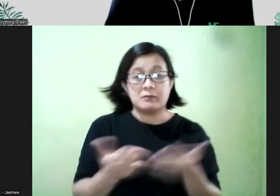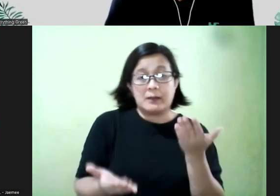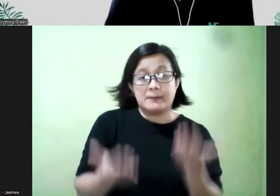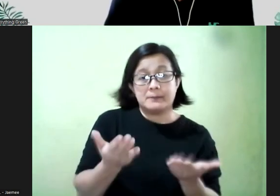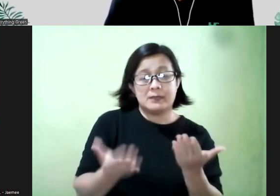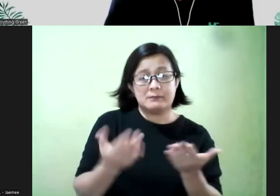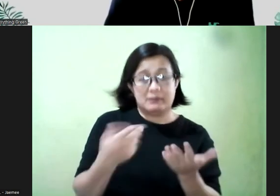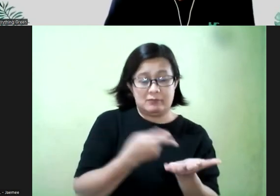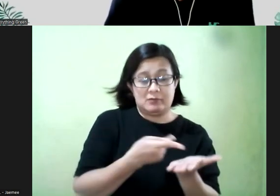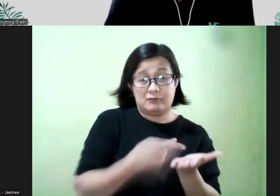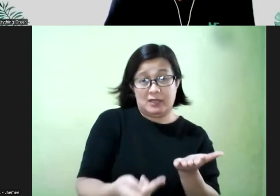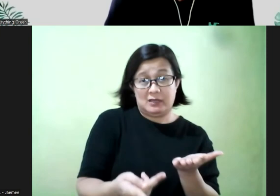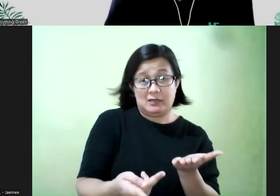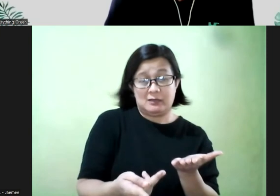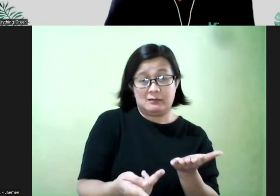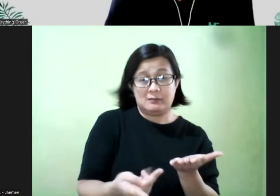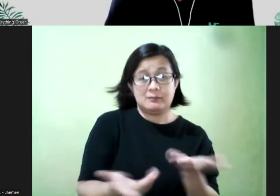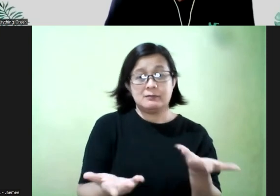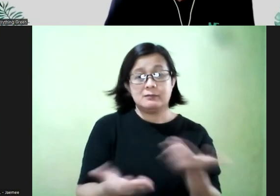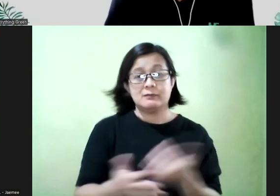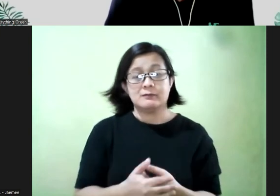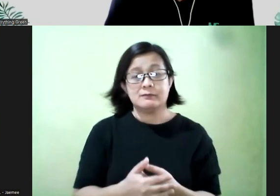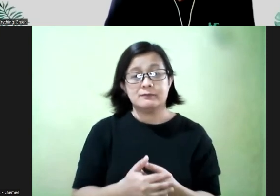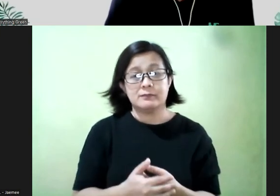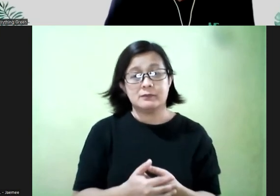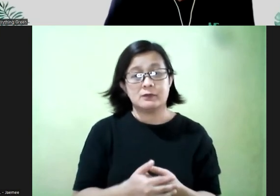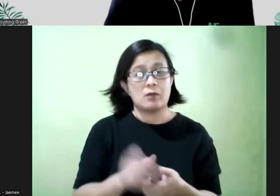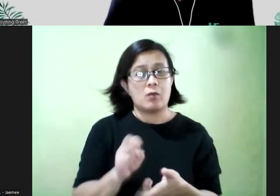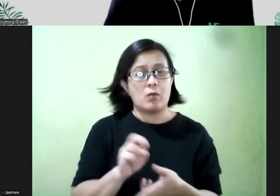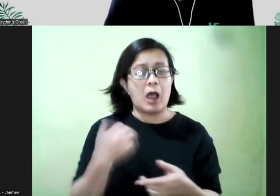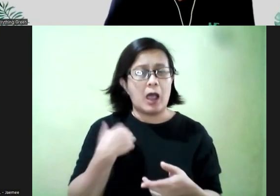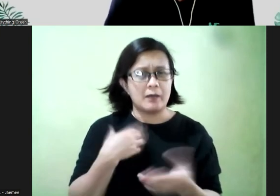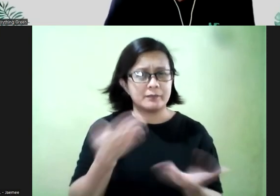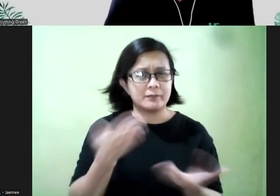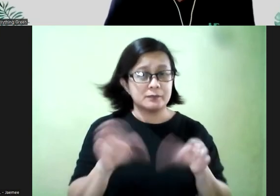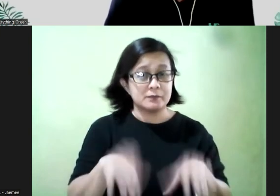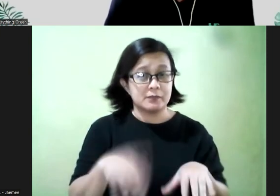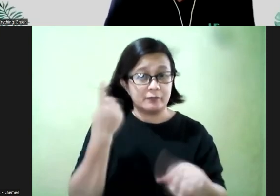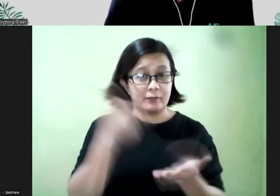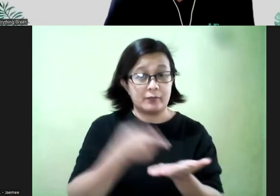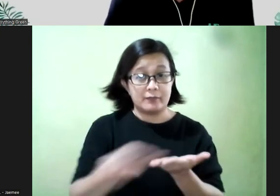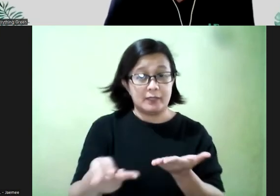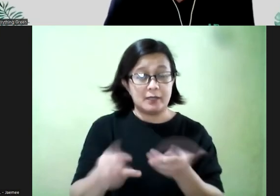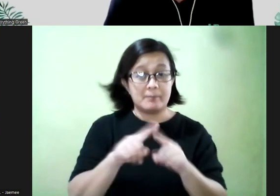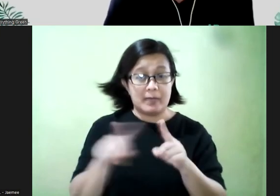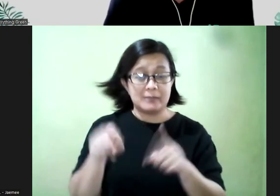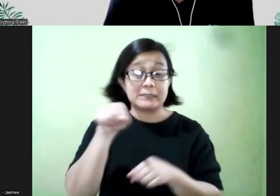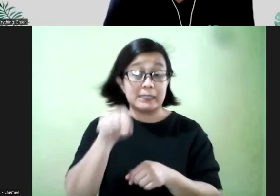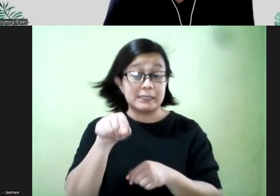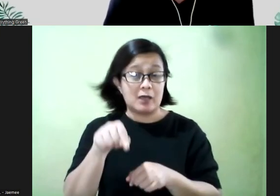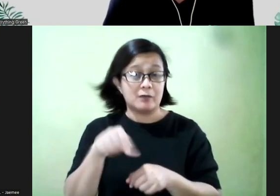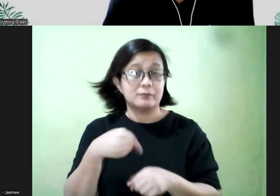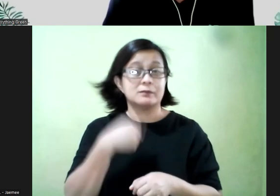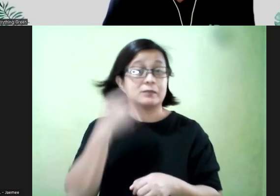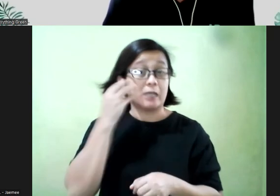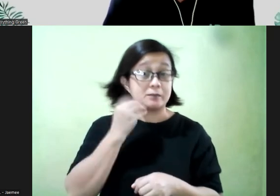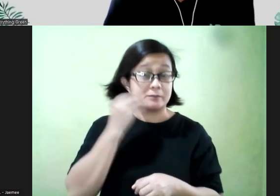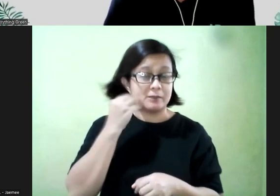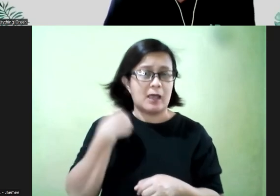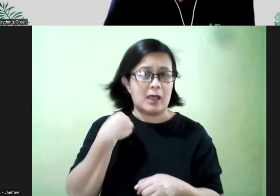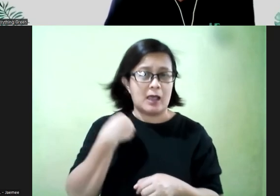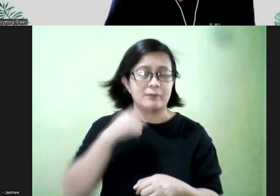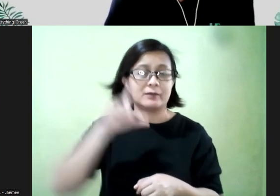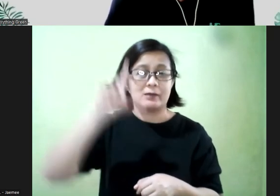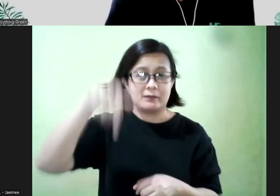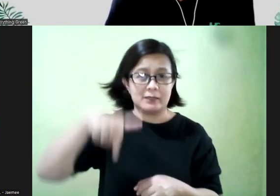no? Maybe there's a very big chance of failure. But what happens is you end up being, hopefully you become a